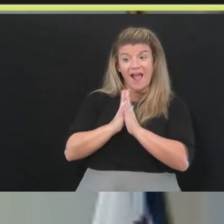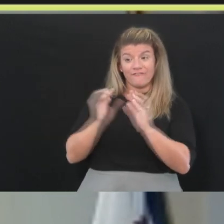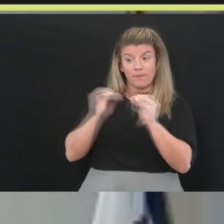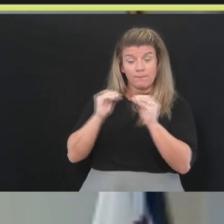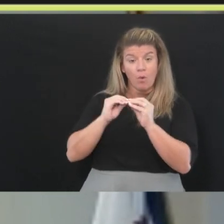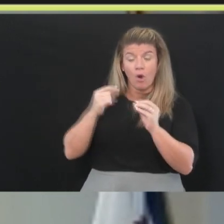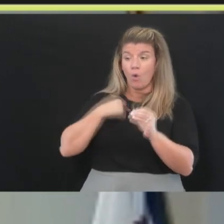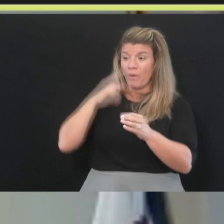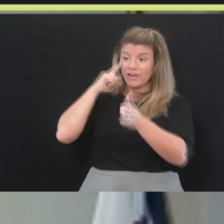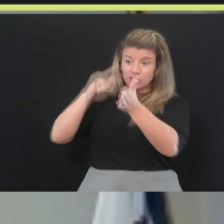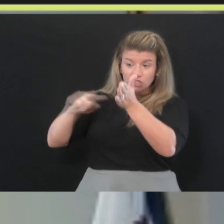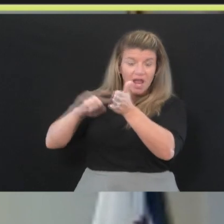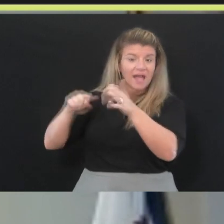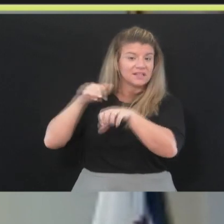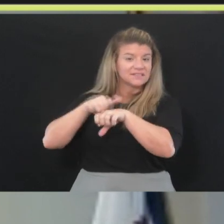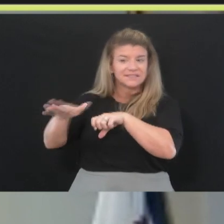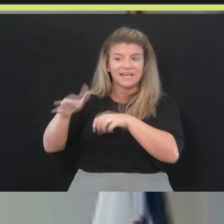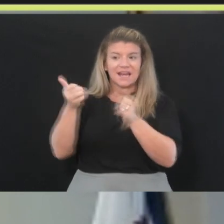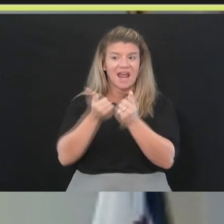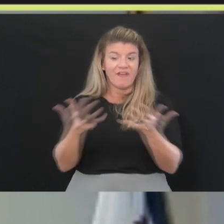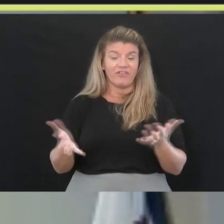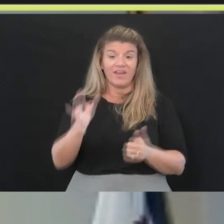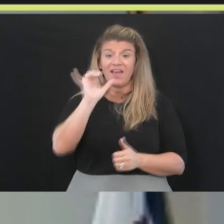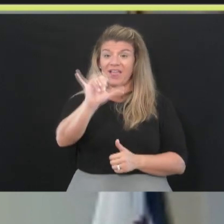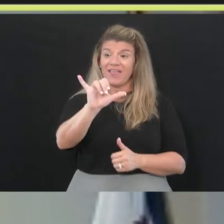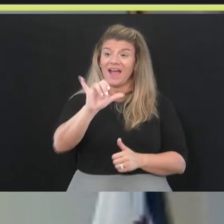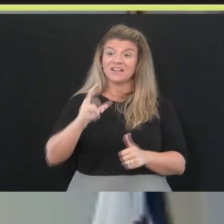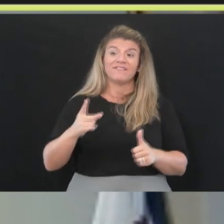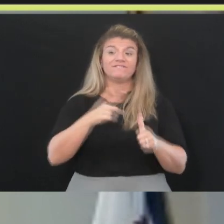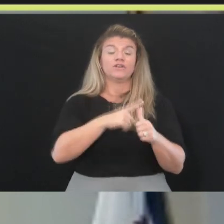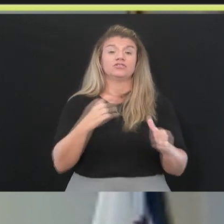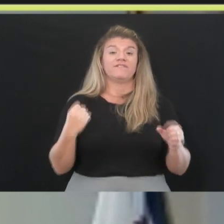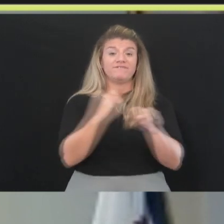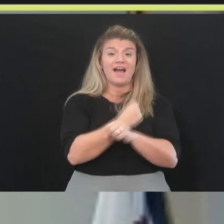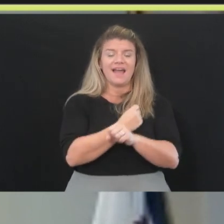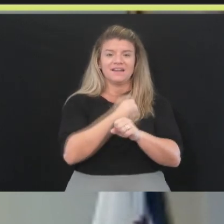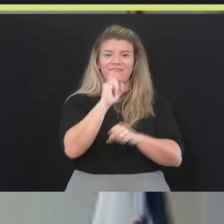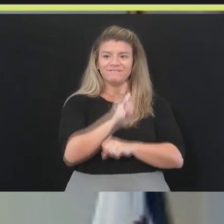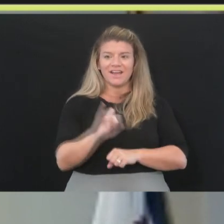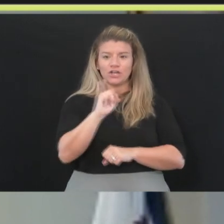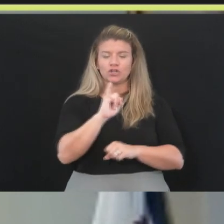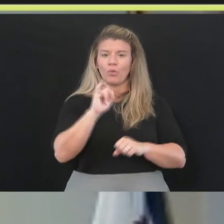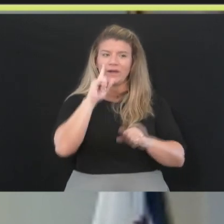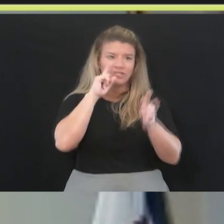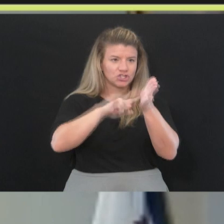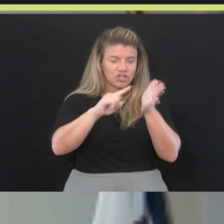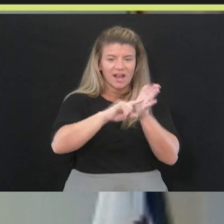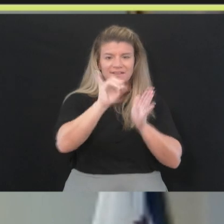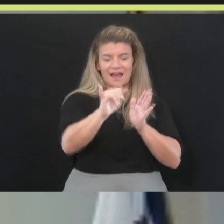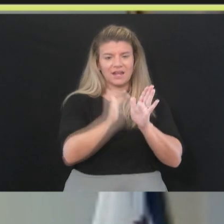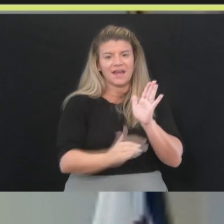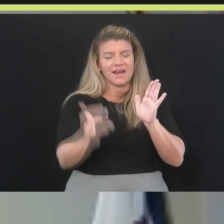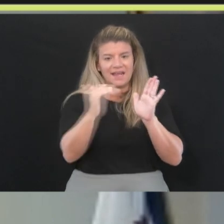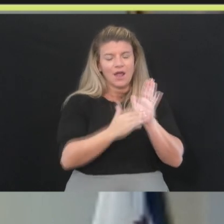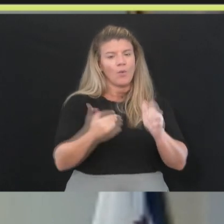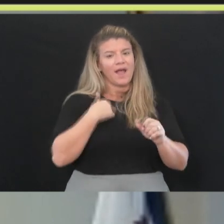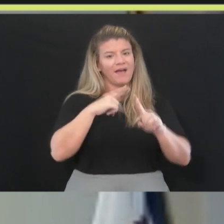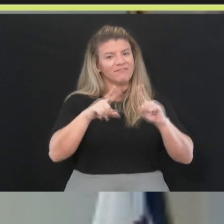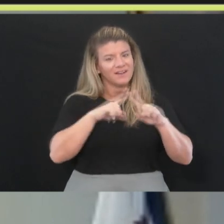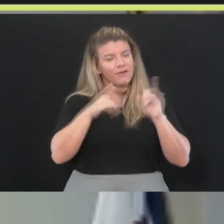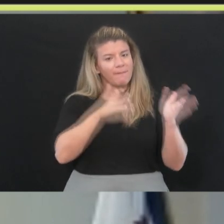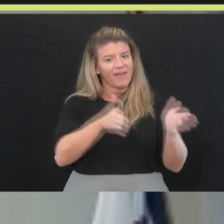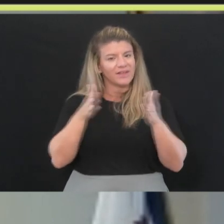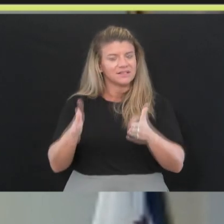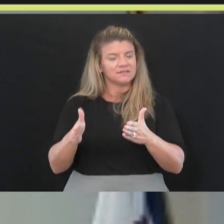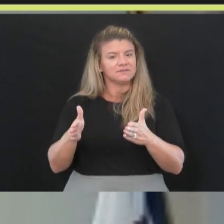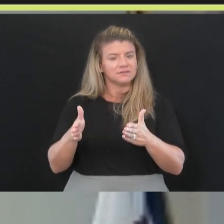them. Those things are always, because that's the first line of infection control with us. And we always double check those things. But we have different methods to